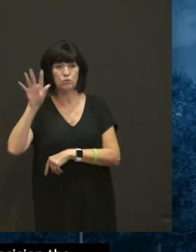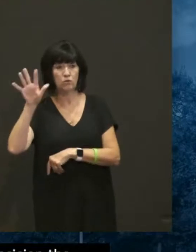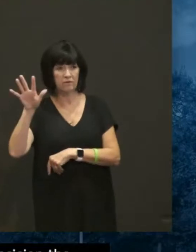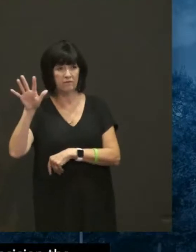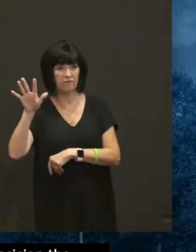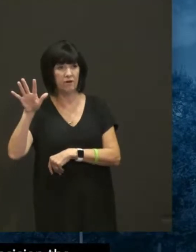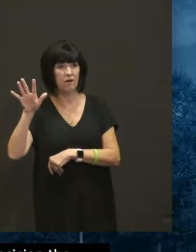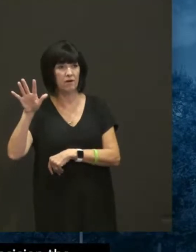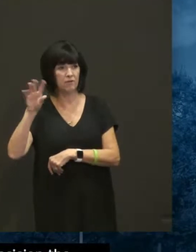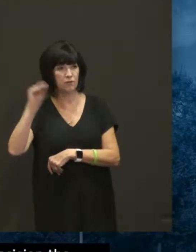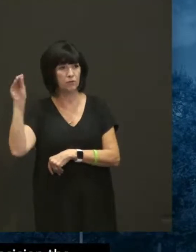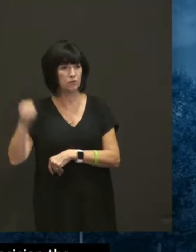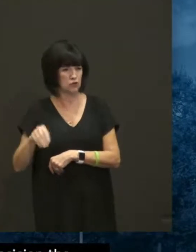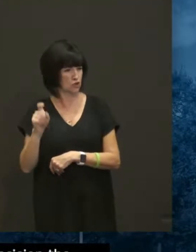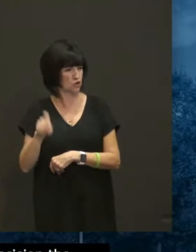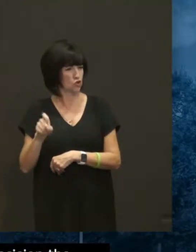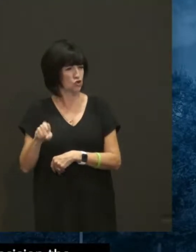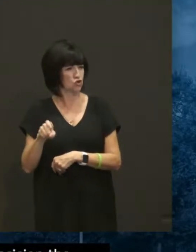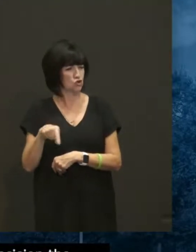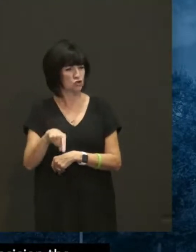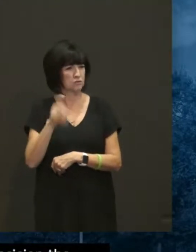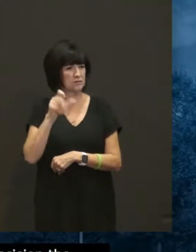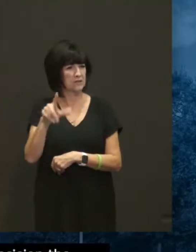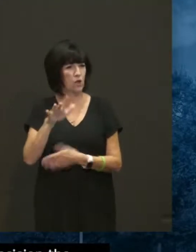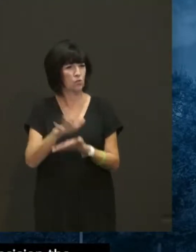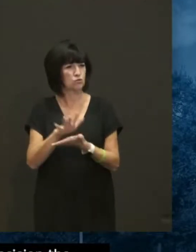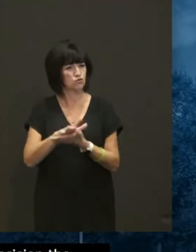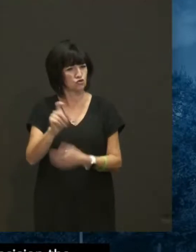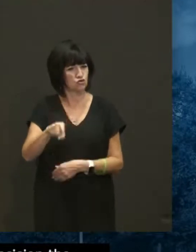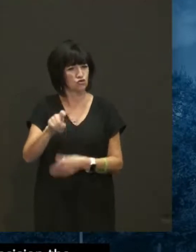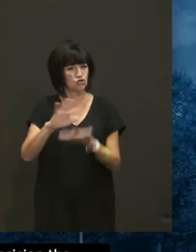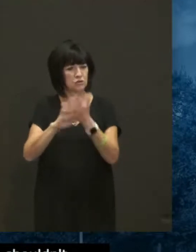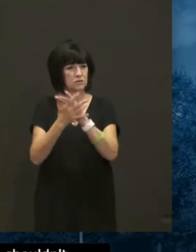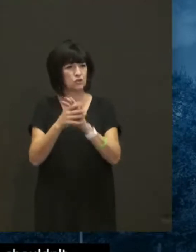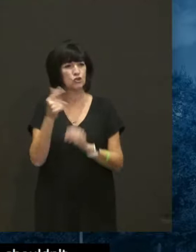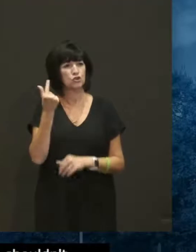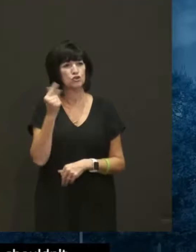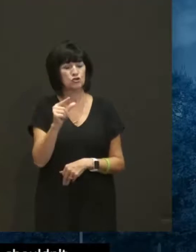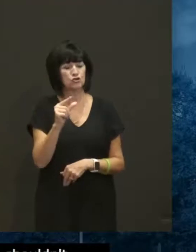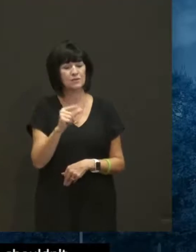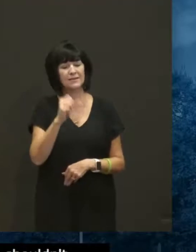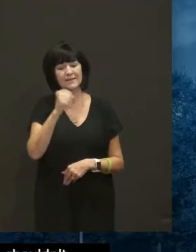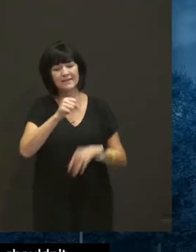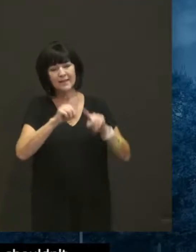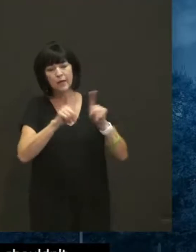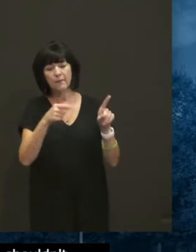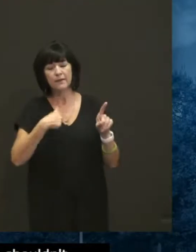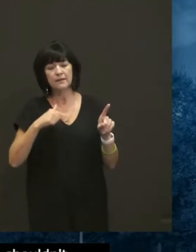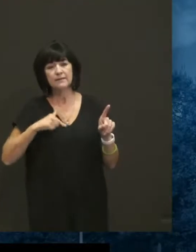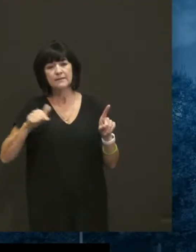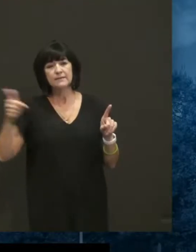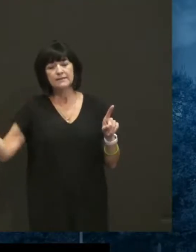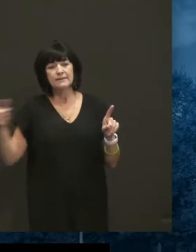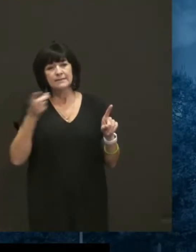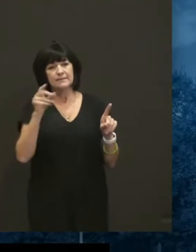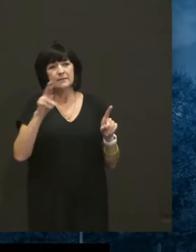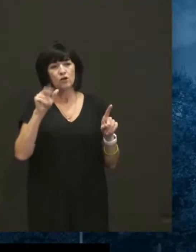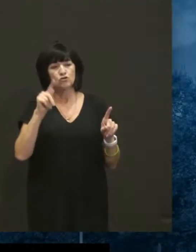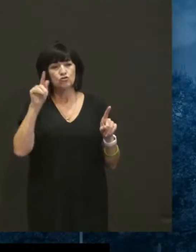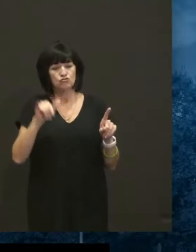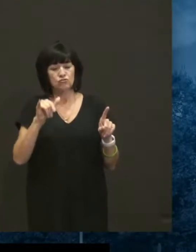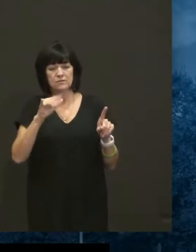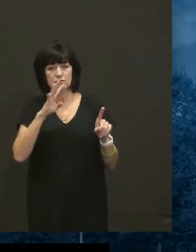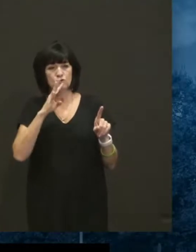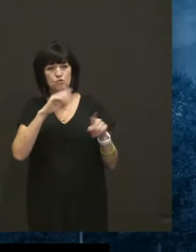average. Shouldn't Delaware schools be in the green right now? Yeah, but I'm going to turn it over to Dr. Rattay to talk about the specifics, but as